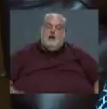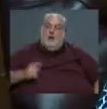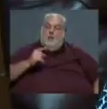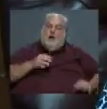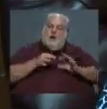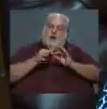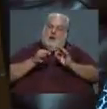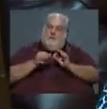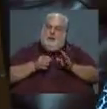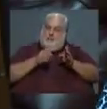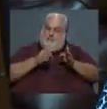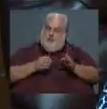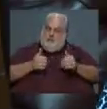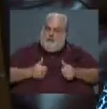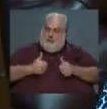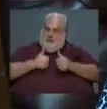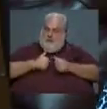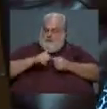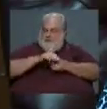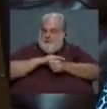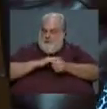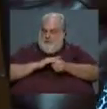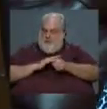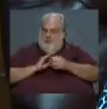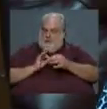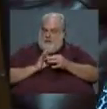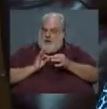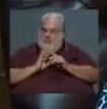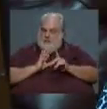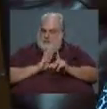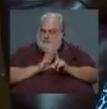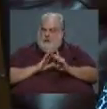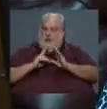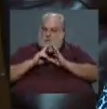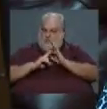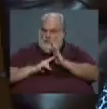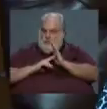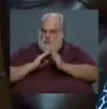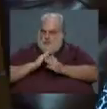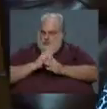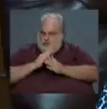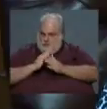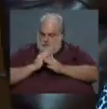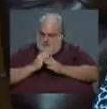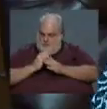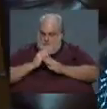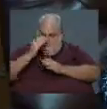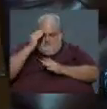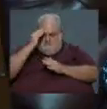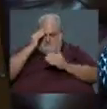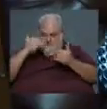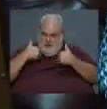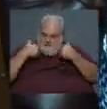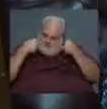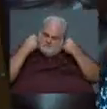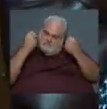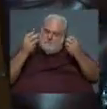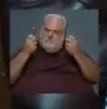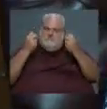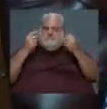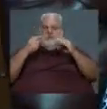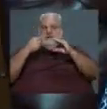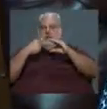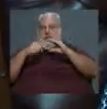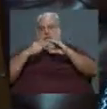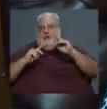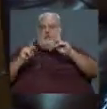a resident that's in that area, and You know, we got quite a few emails about people